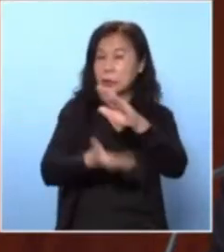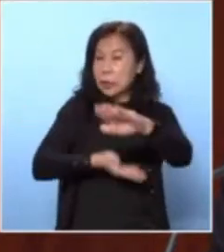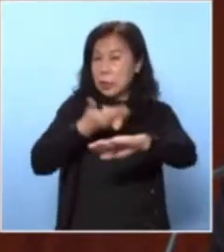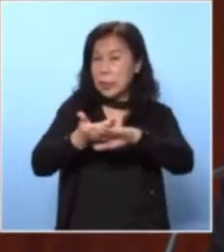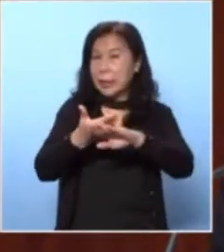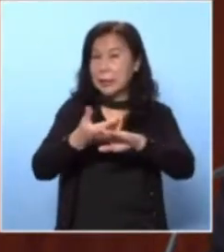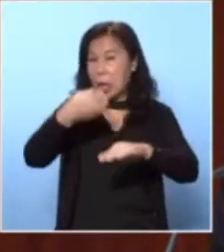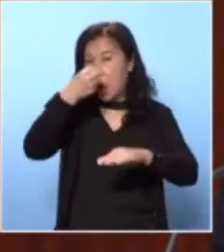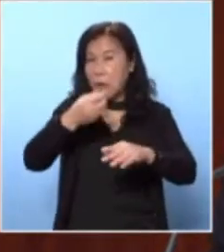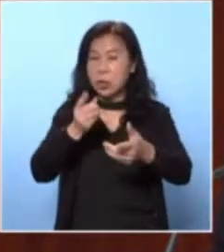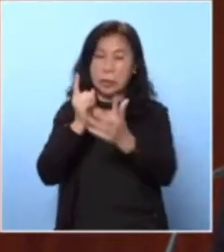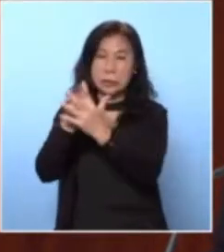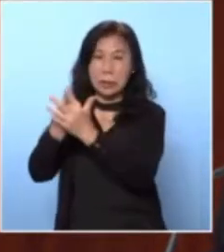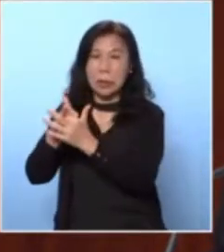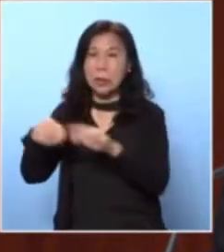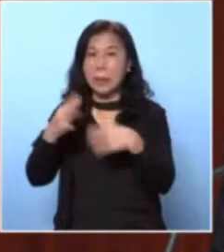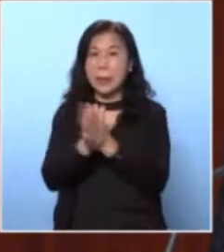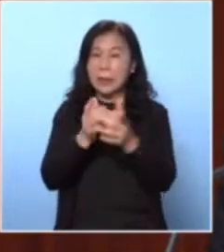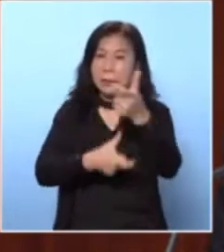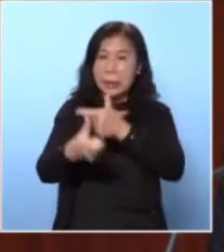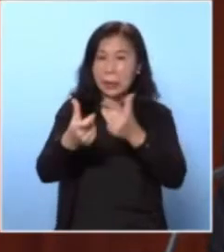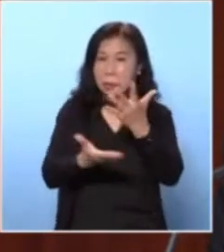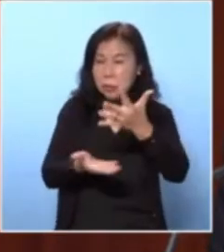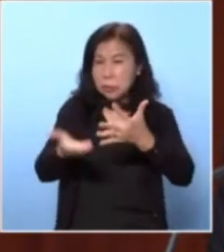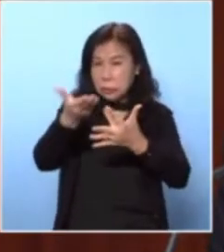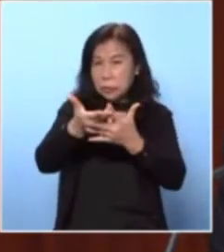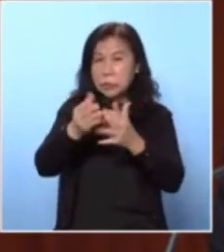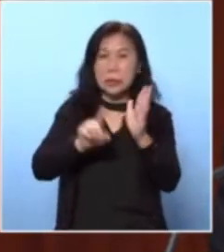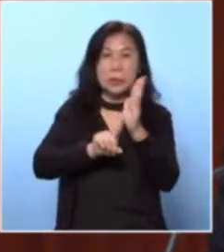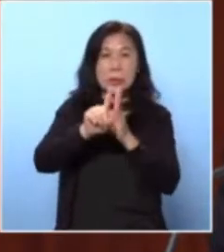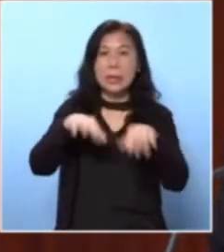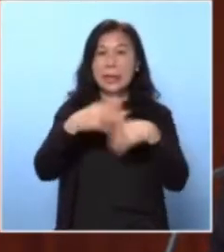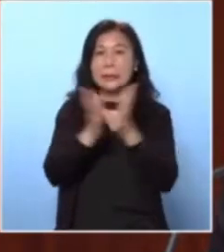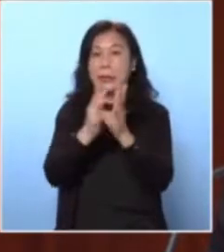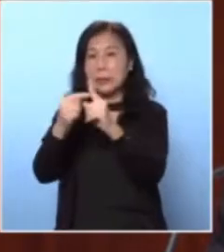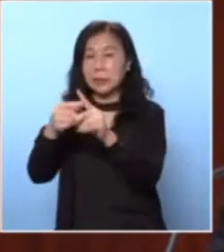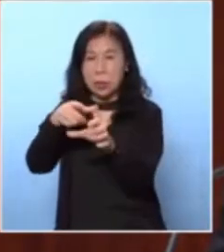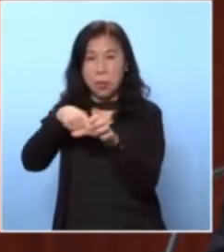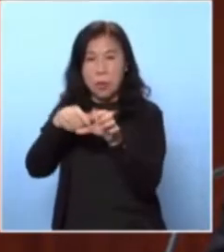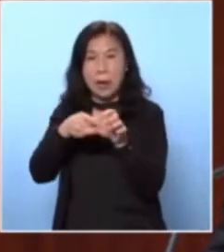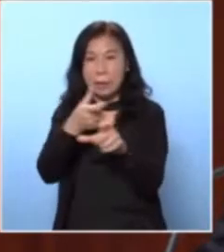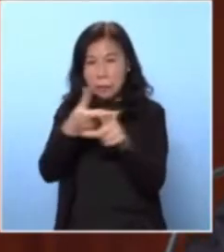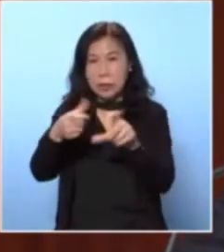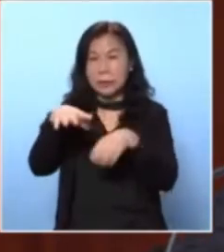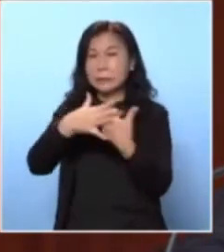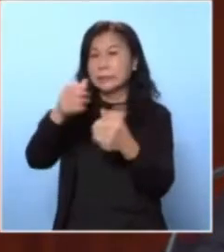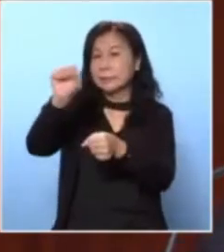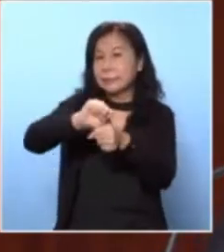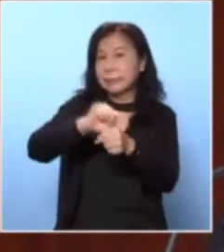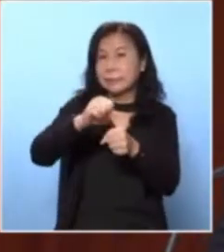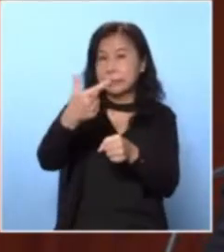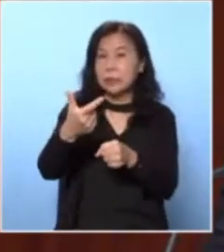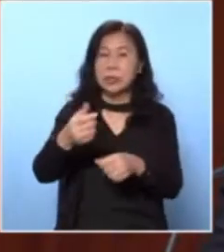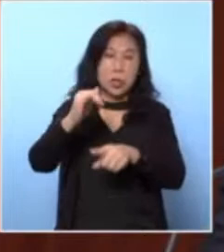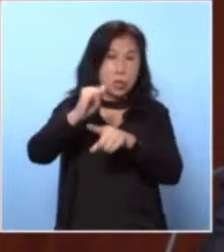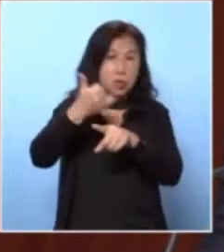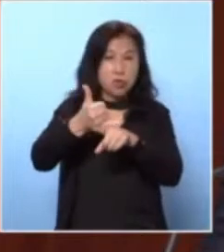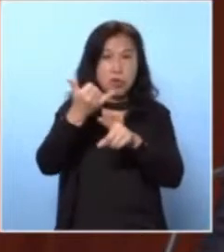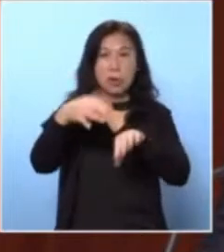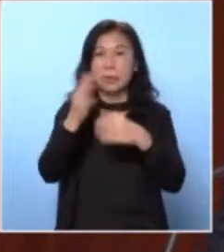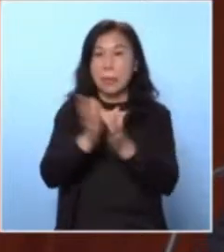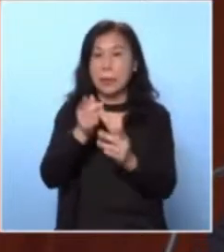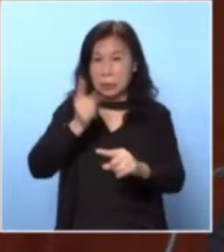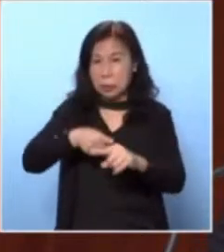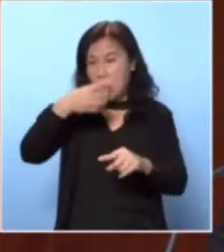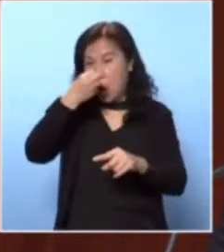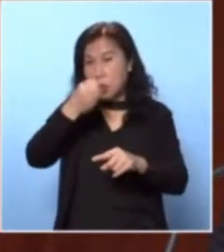consumption. The economy is recovering and people's incomes are improving. The real gross domestic product,